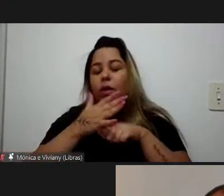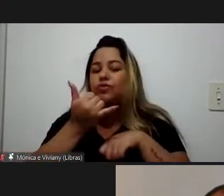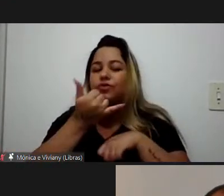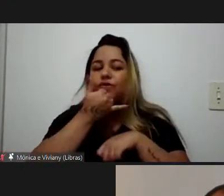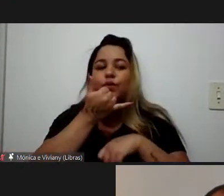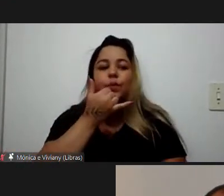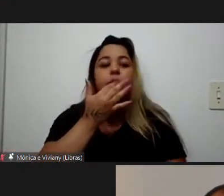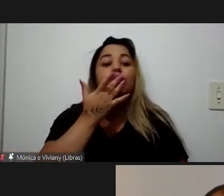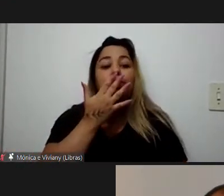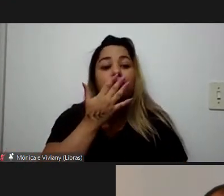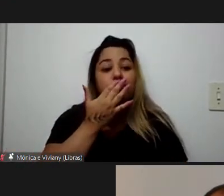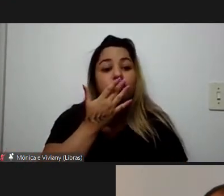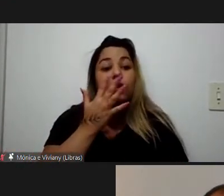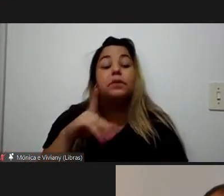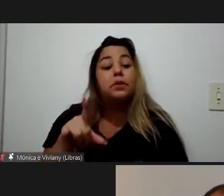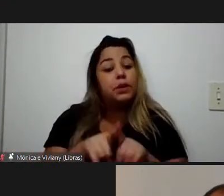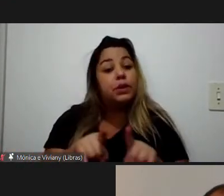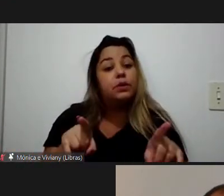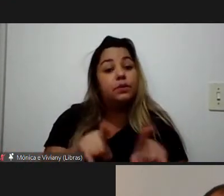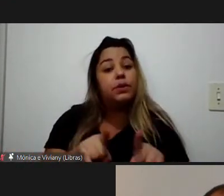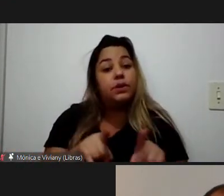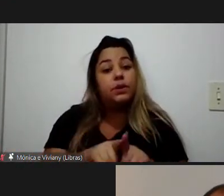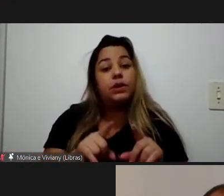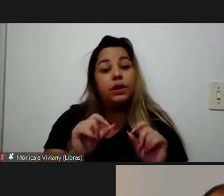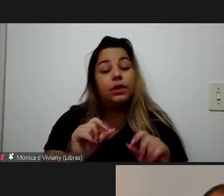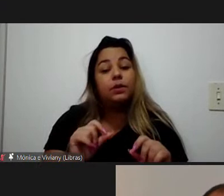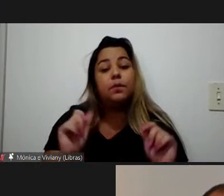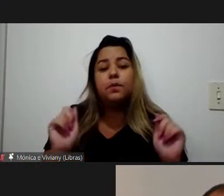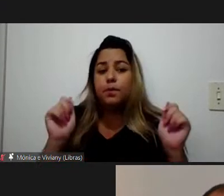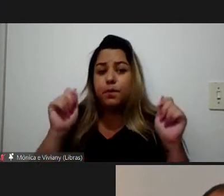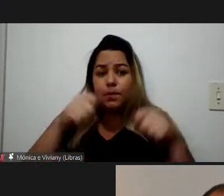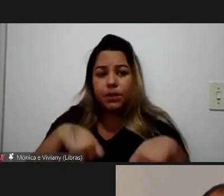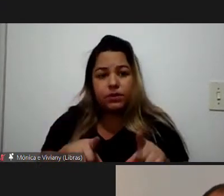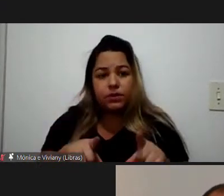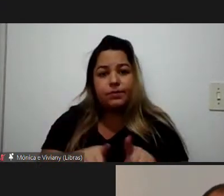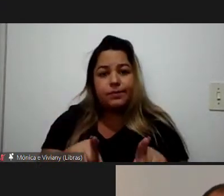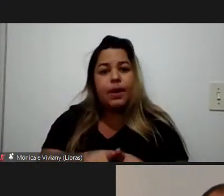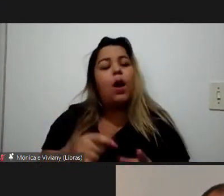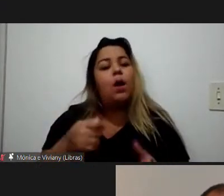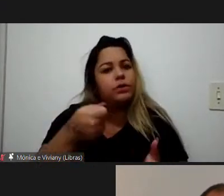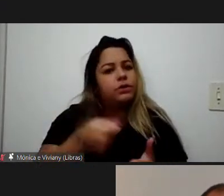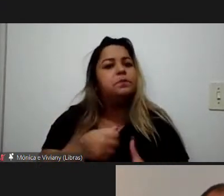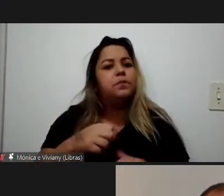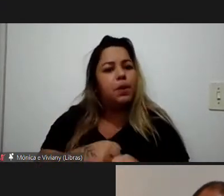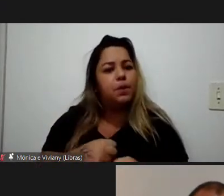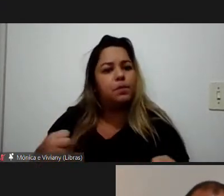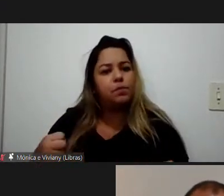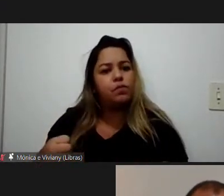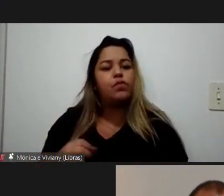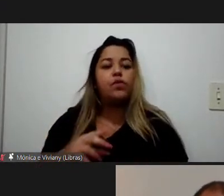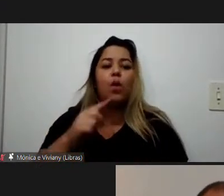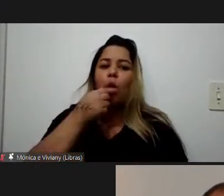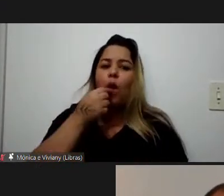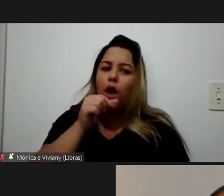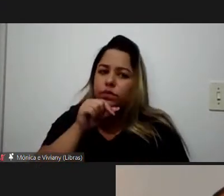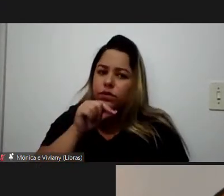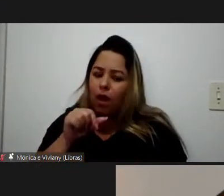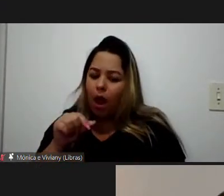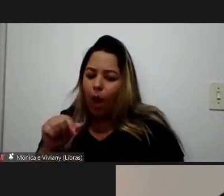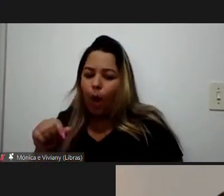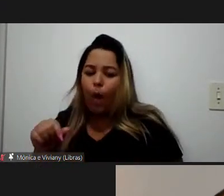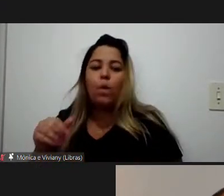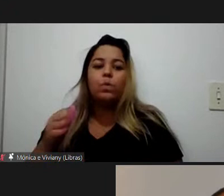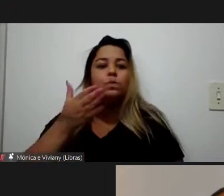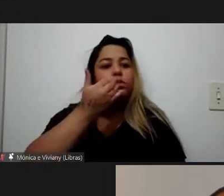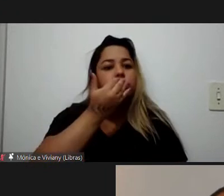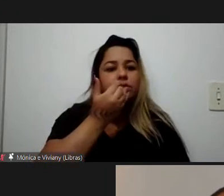Drinks with a lot of sugar, that we have guidelines for that, but we need to fiscalize that.